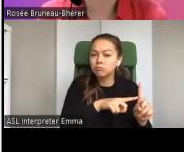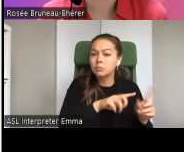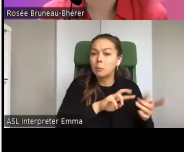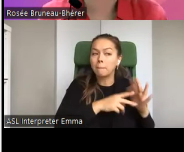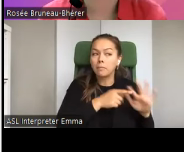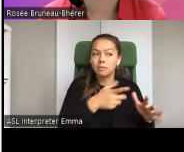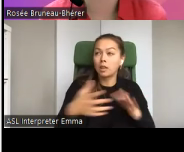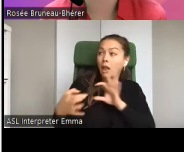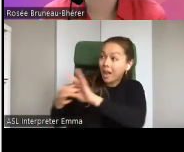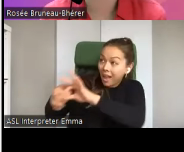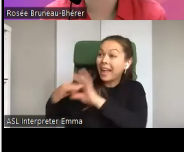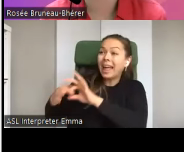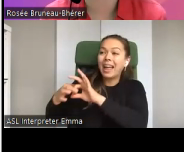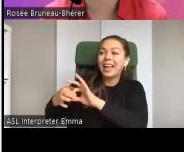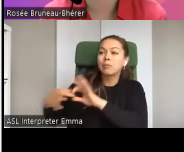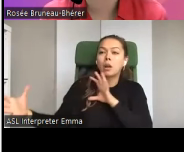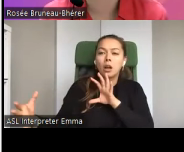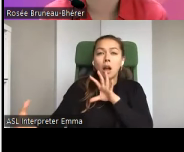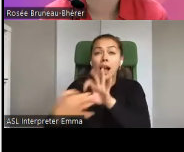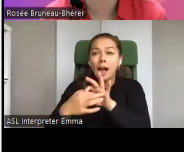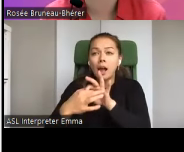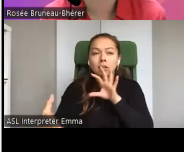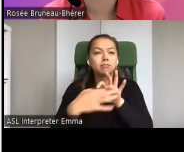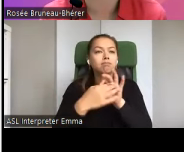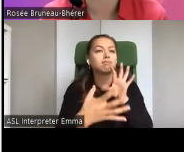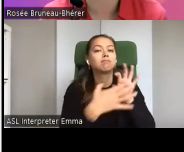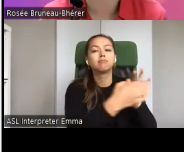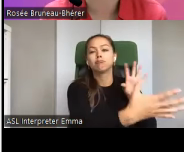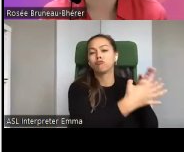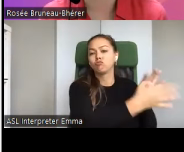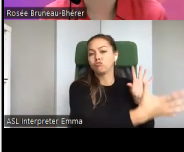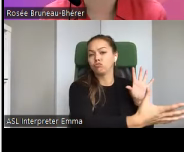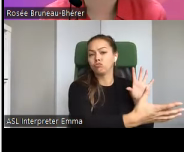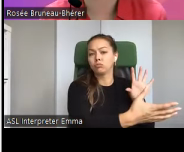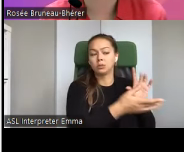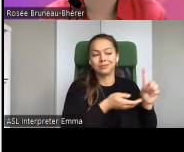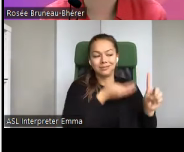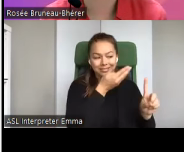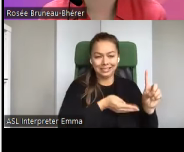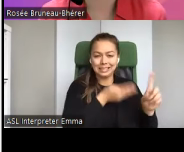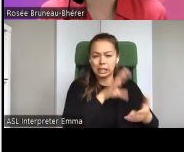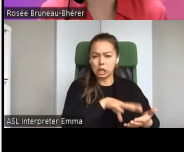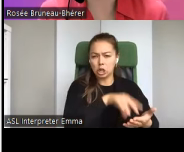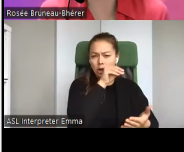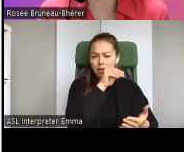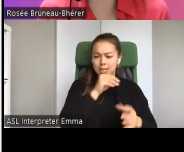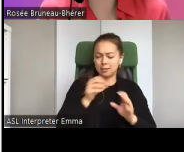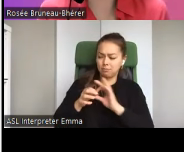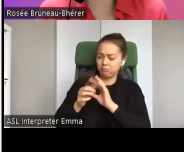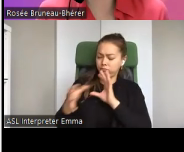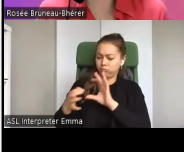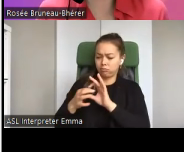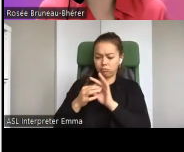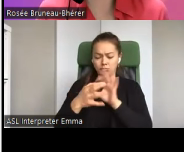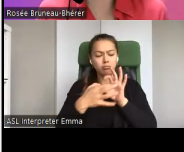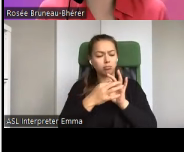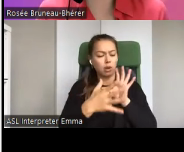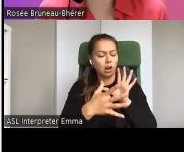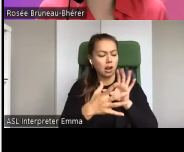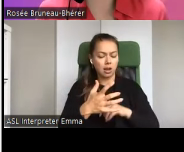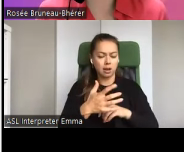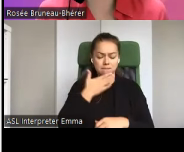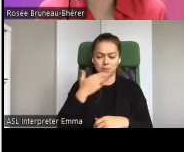might be better to manage his own physical needs, his own emotional needs on his own, and that's unfortunate.